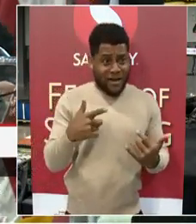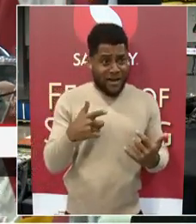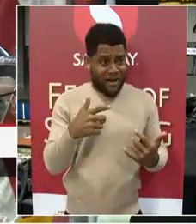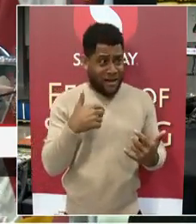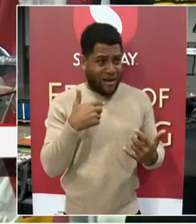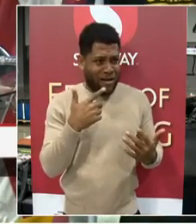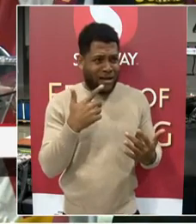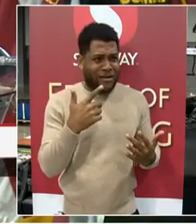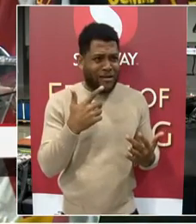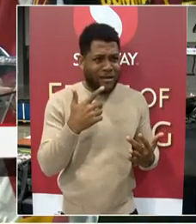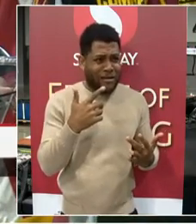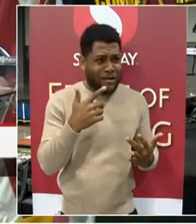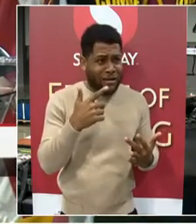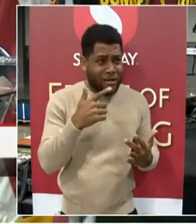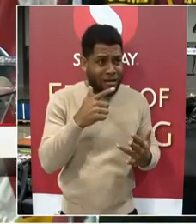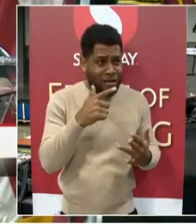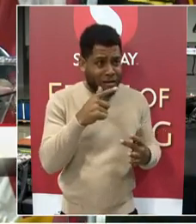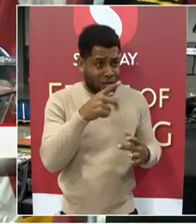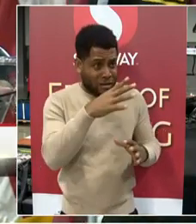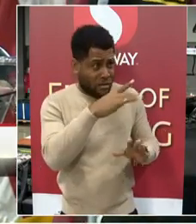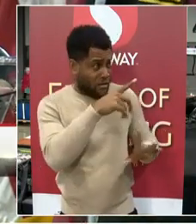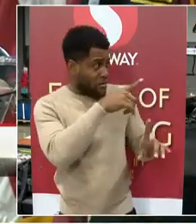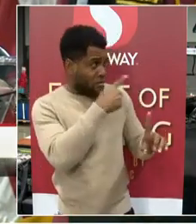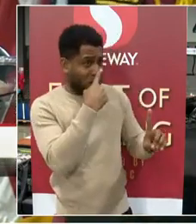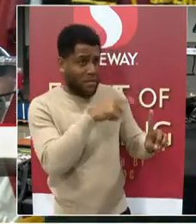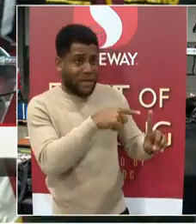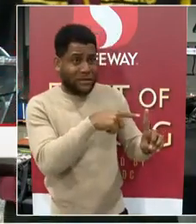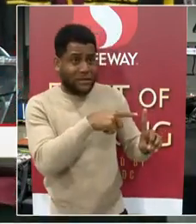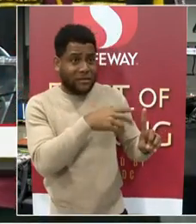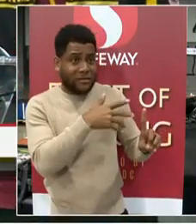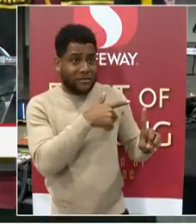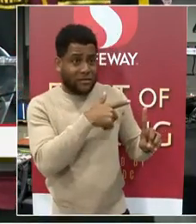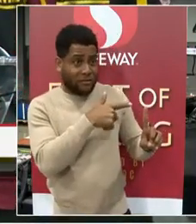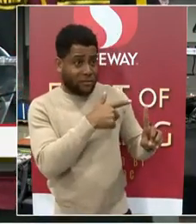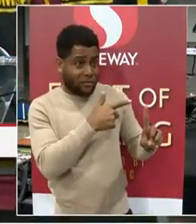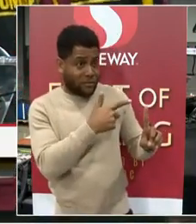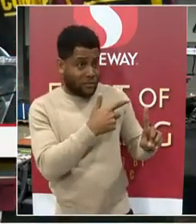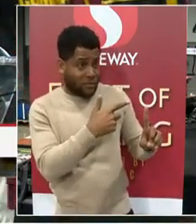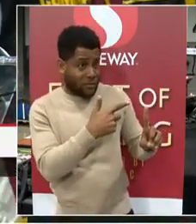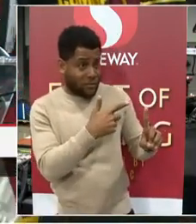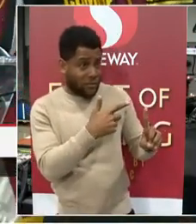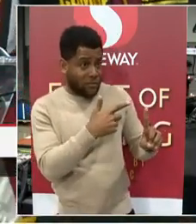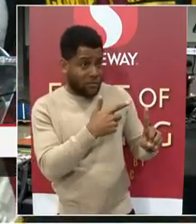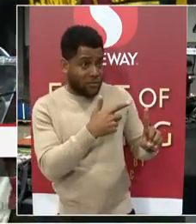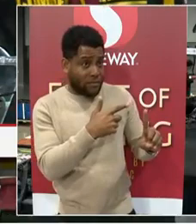Can you talk? Can you speak? Are we signed?